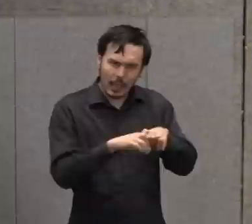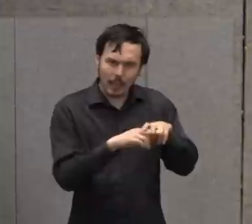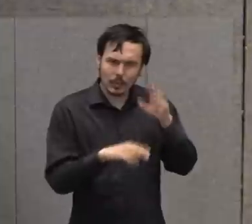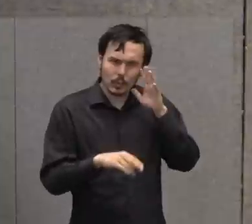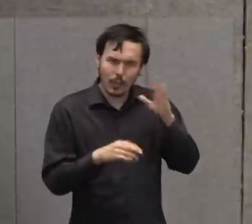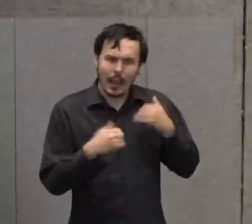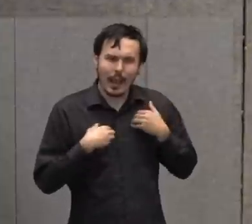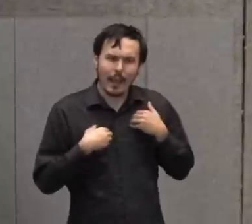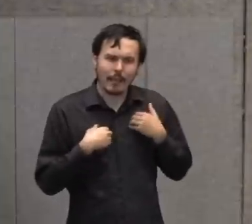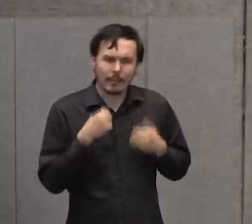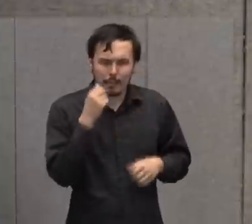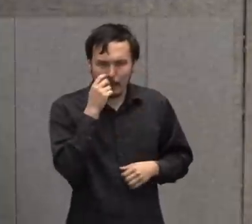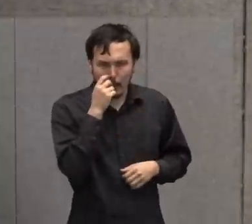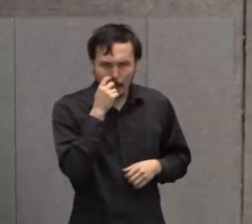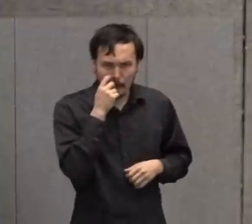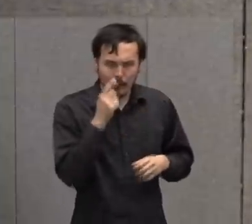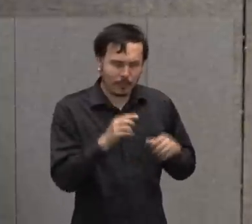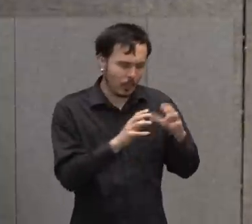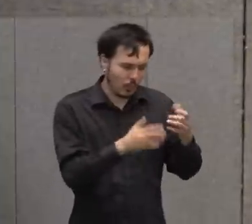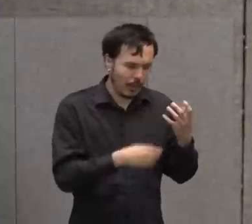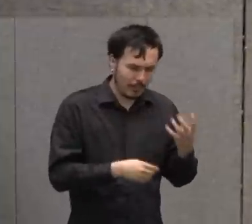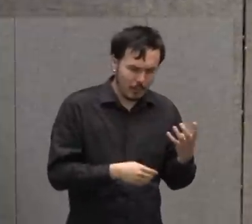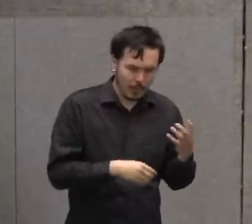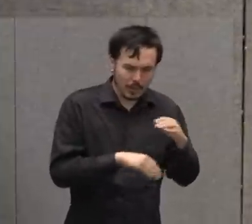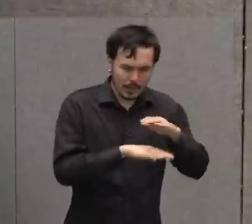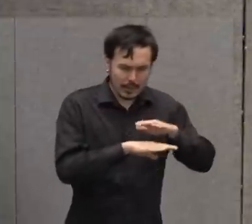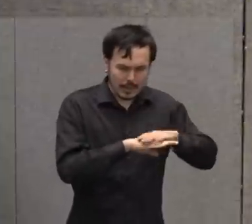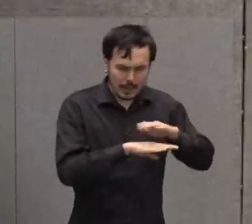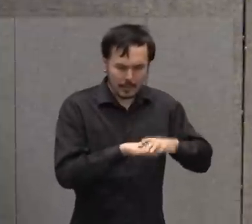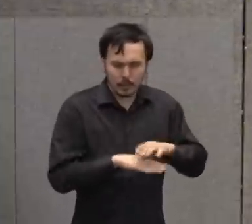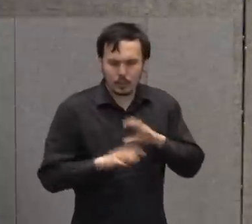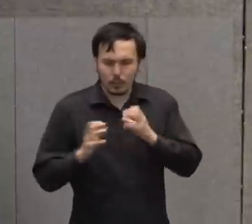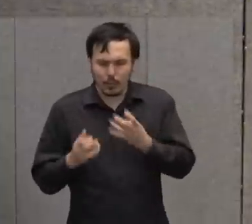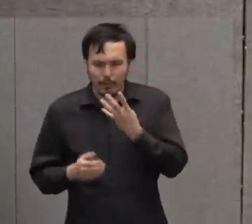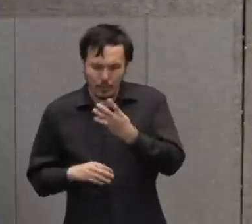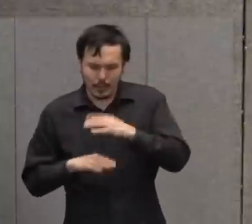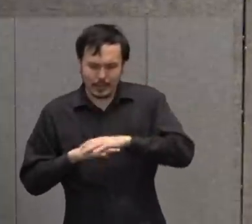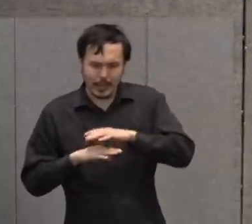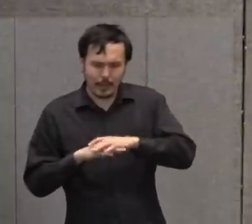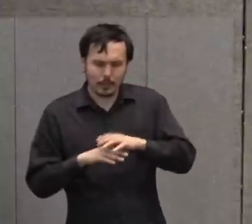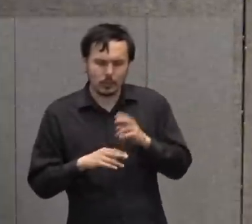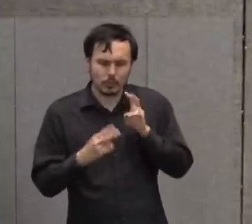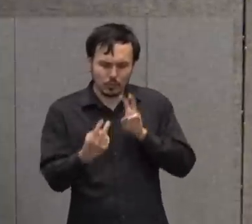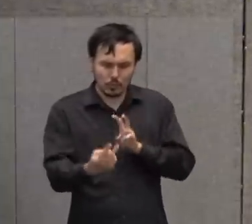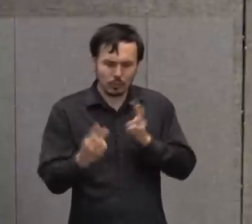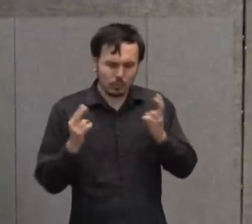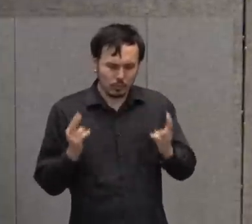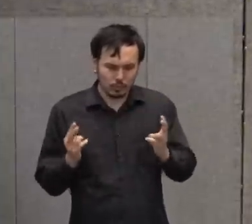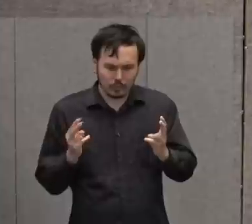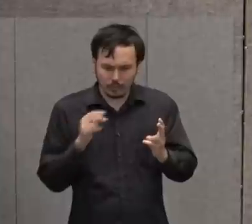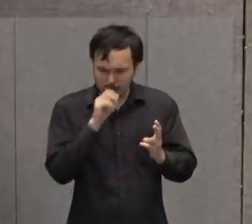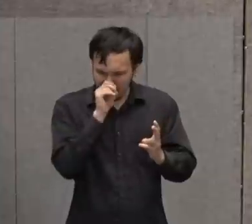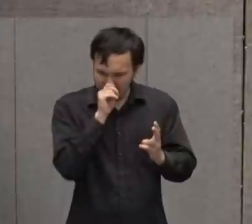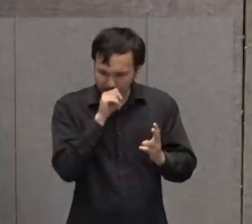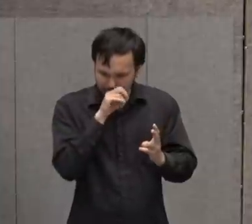have a group of 4 tables and they'll have another group of 4 tables and you can put 2 on each side. So